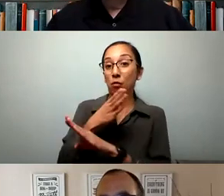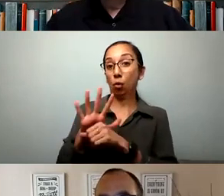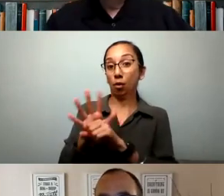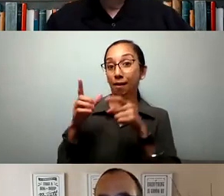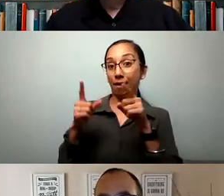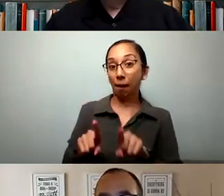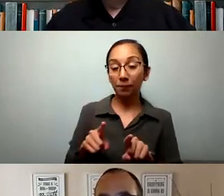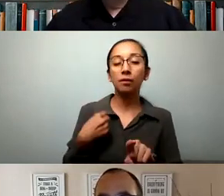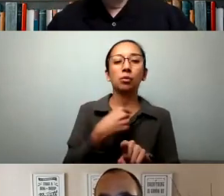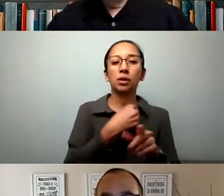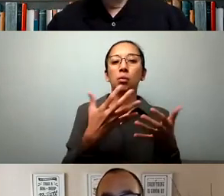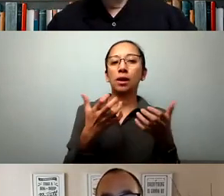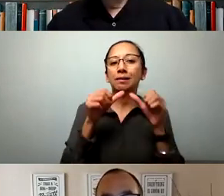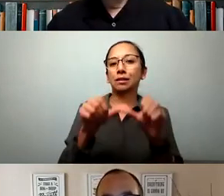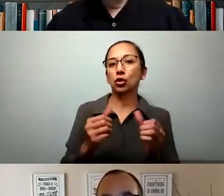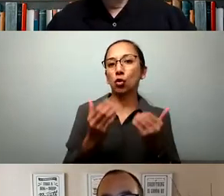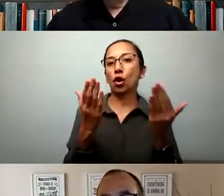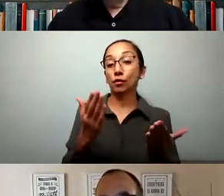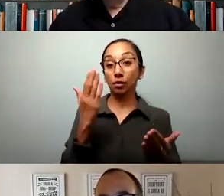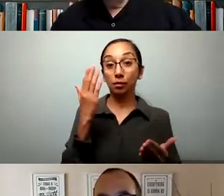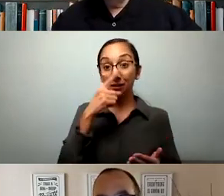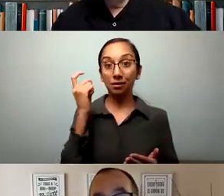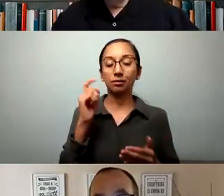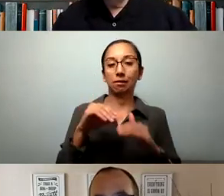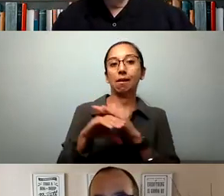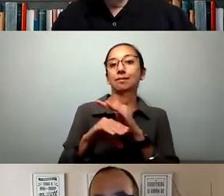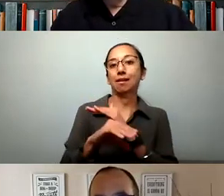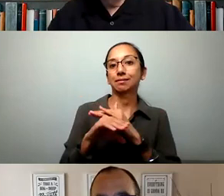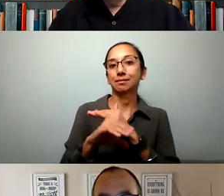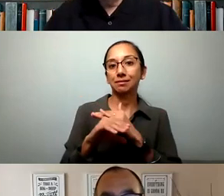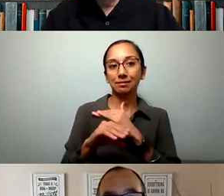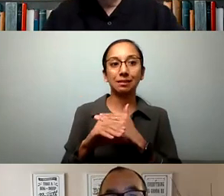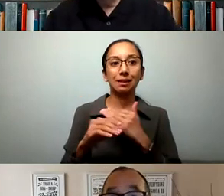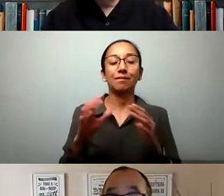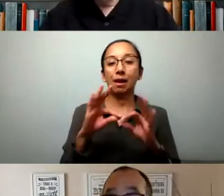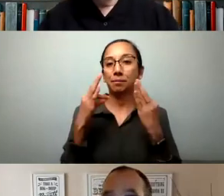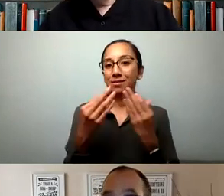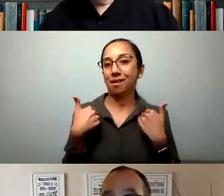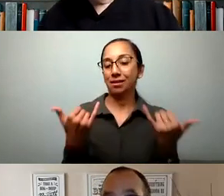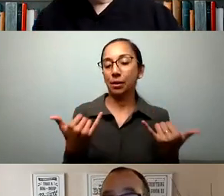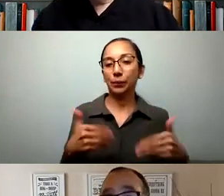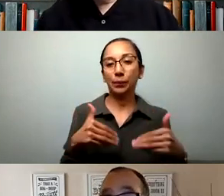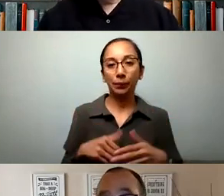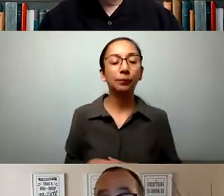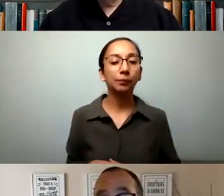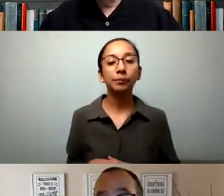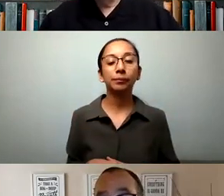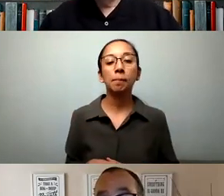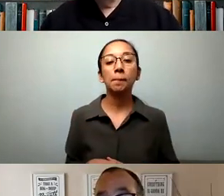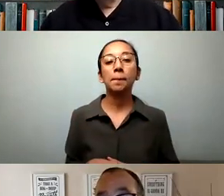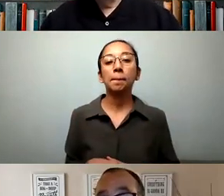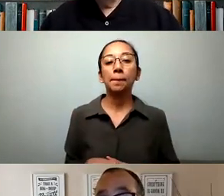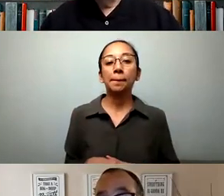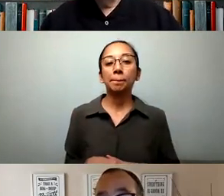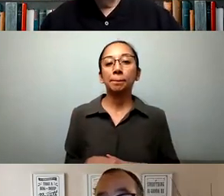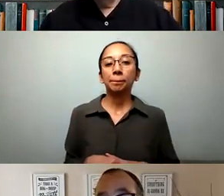we want to continue to offer just because of the accessibility it has provided our families. With that said too, as we're starting to